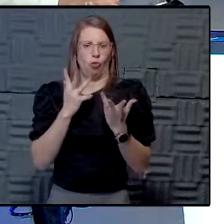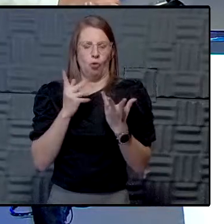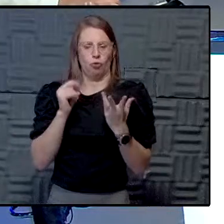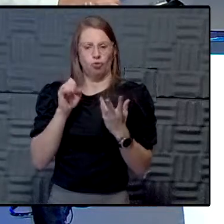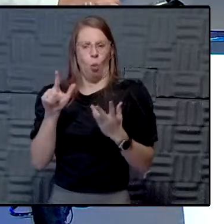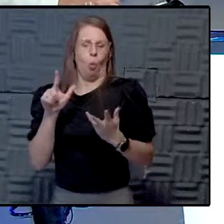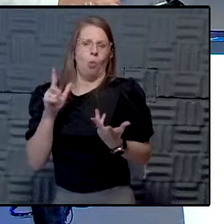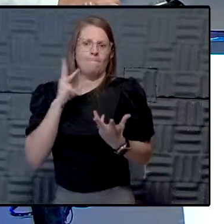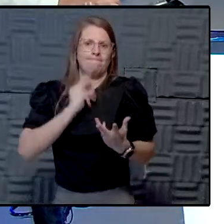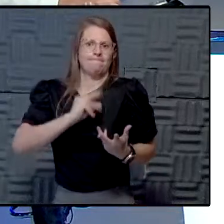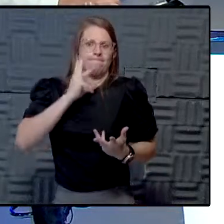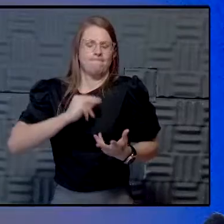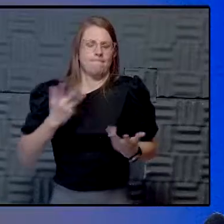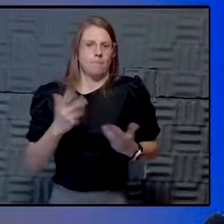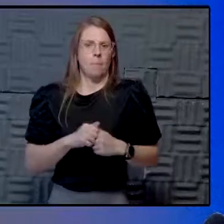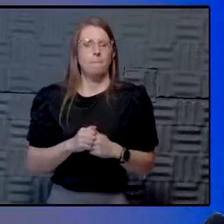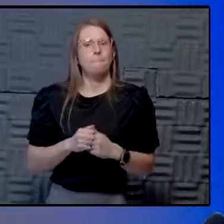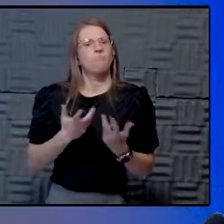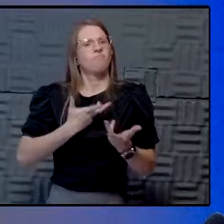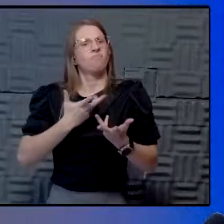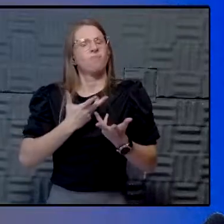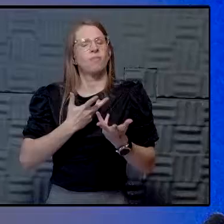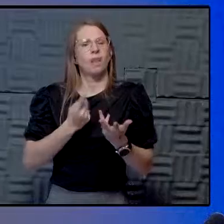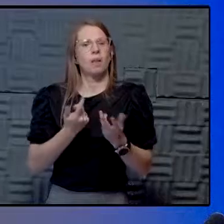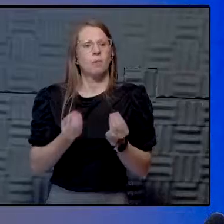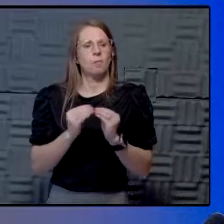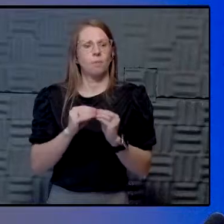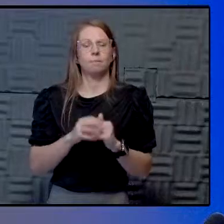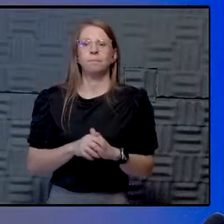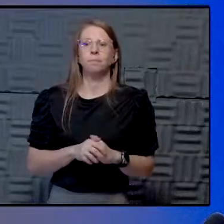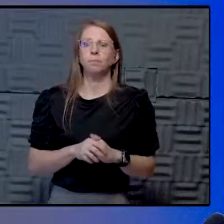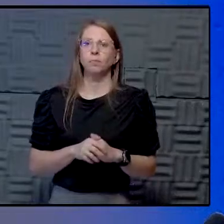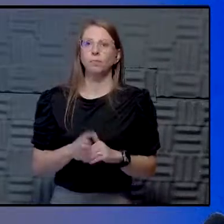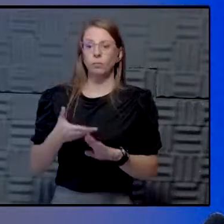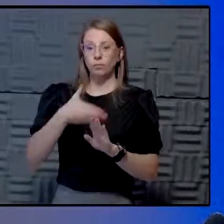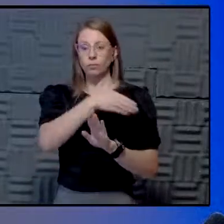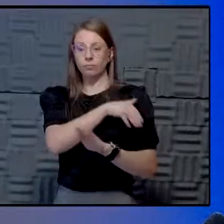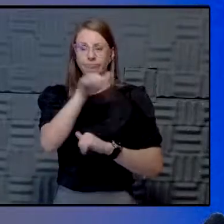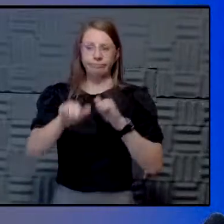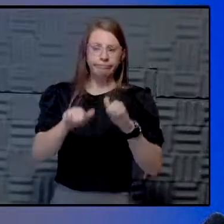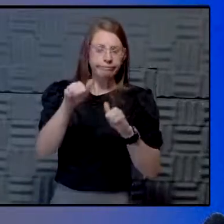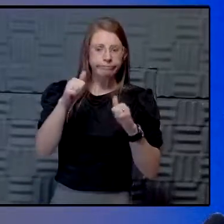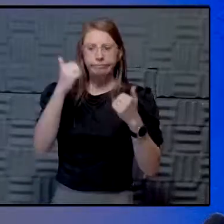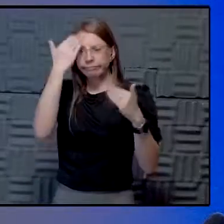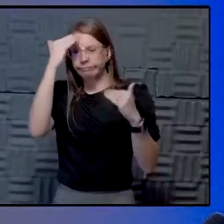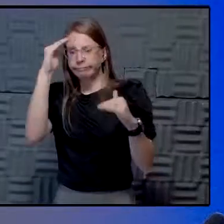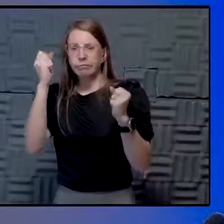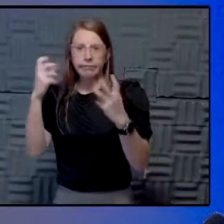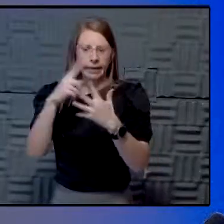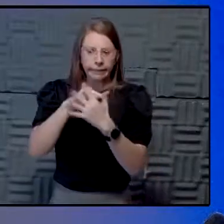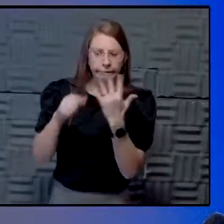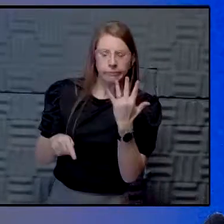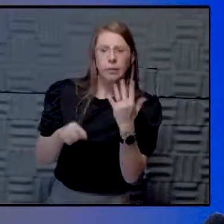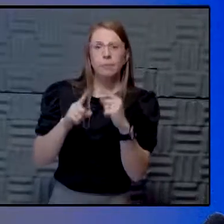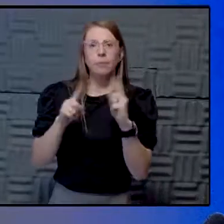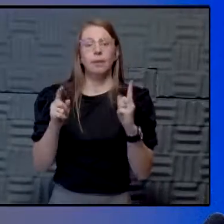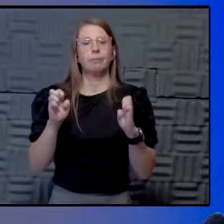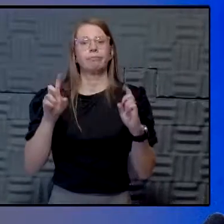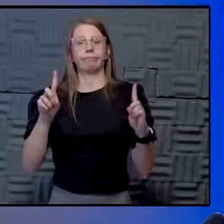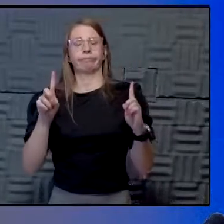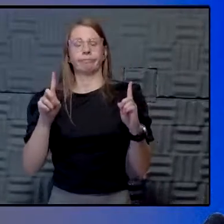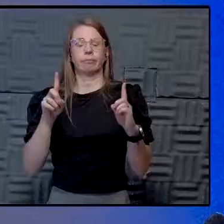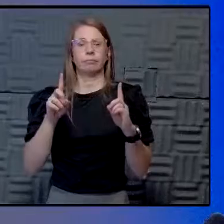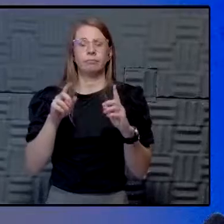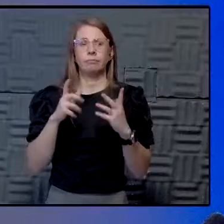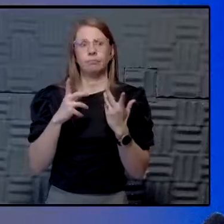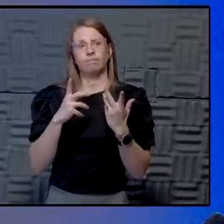little bit about that. I think initially there were so many uncertainties and unknowns, and now, but in the emergency department,